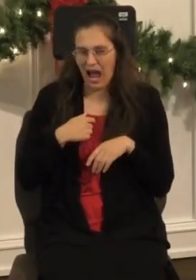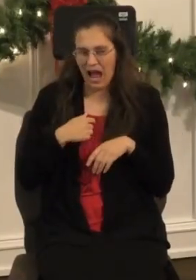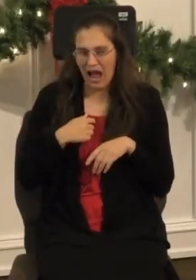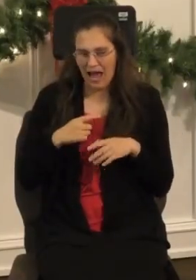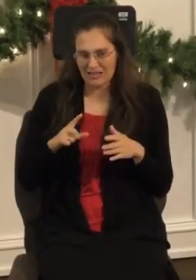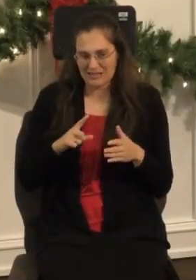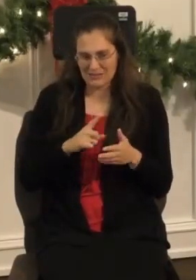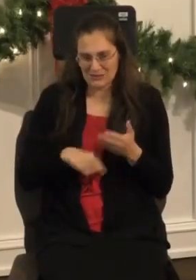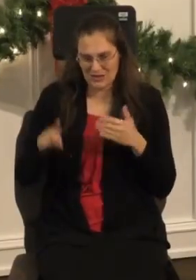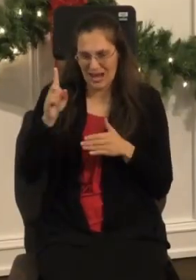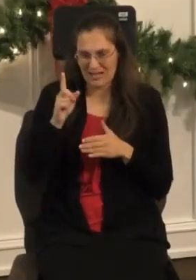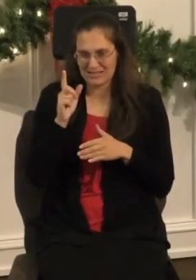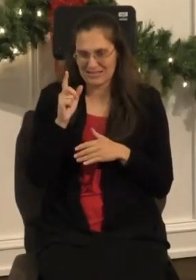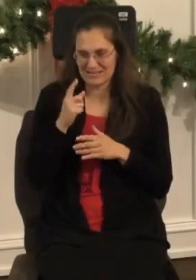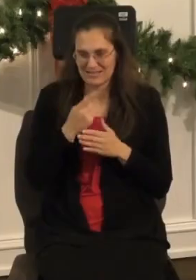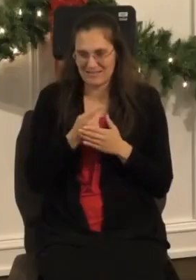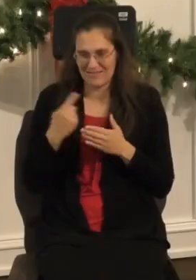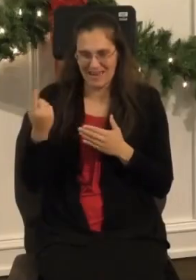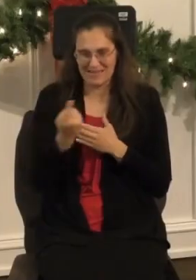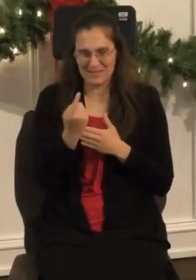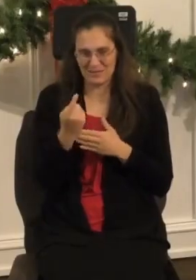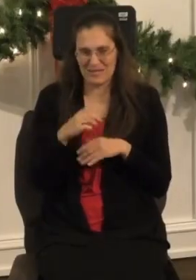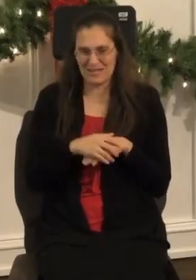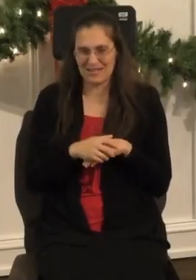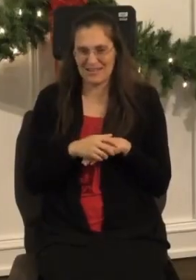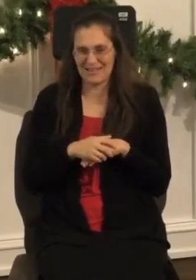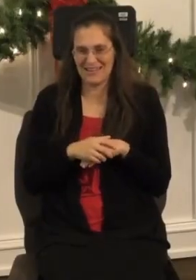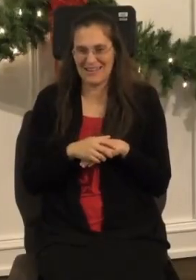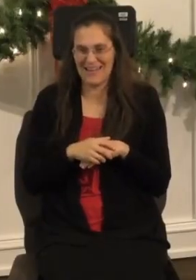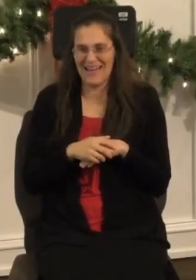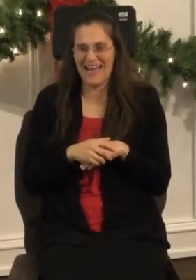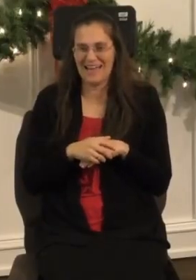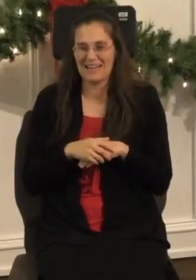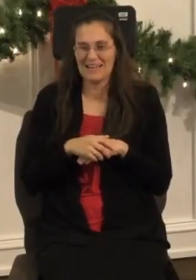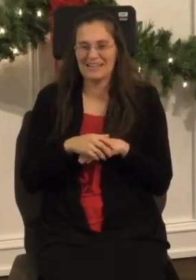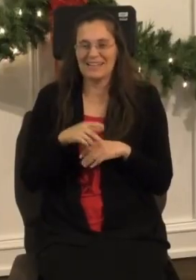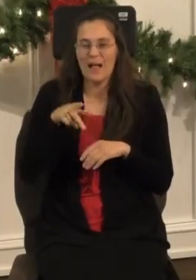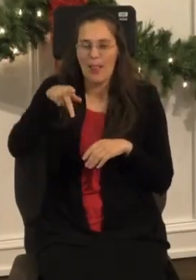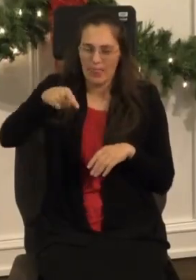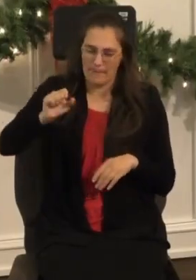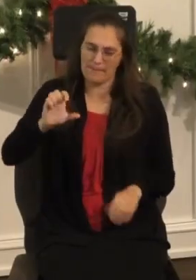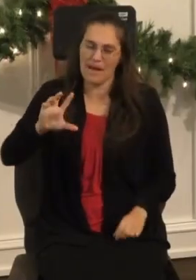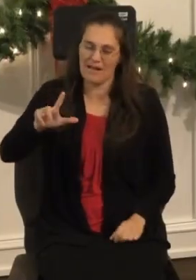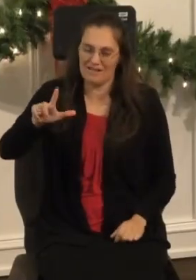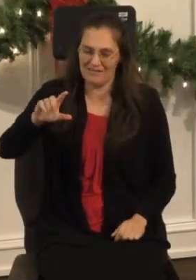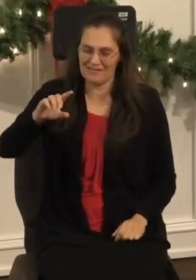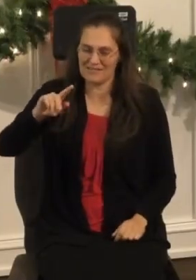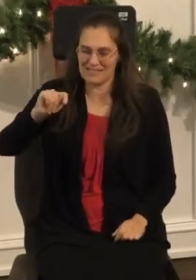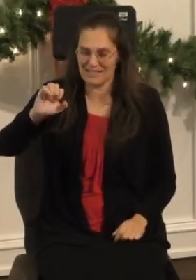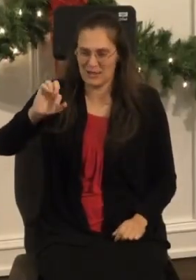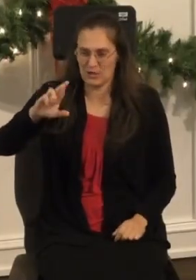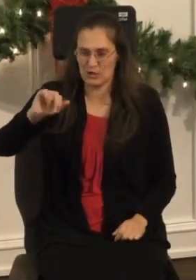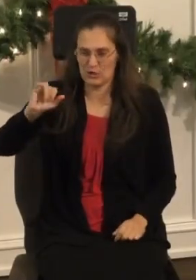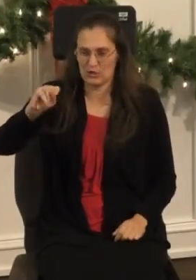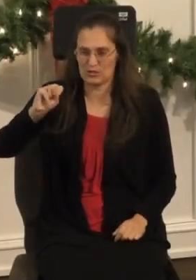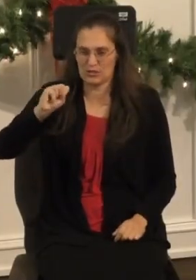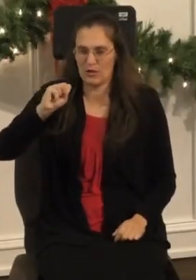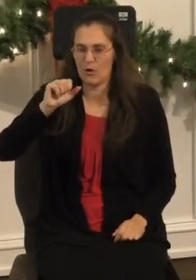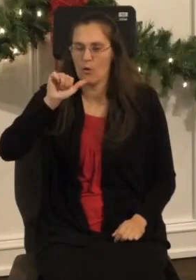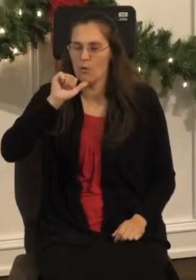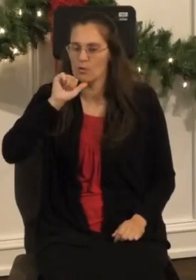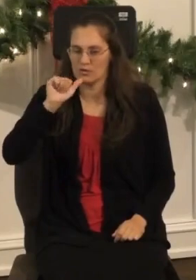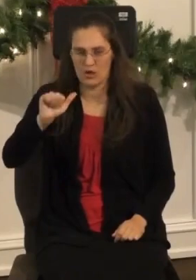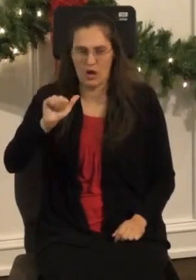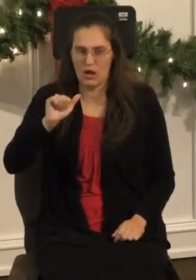Pelletier when I let that slingshot go. They're both okay. Everything was all right. Okay, no one was hurt. And believe me, someone asked me,